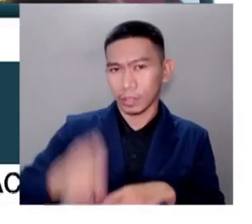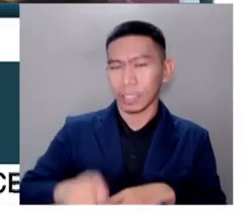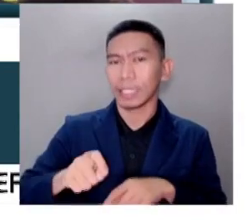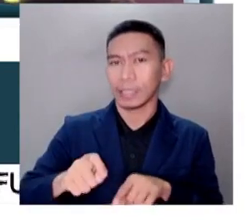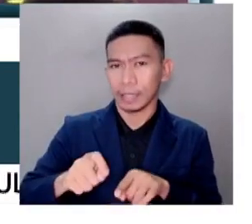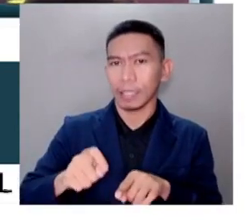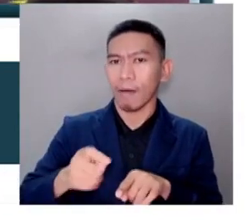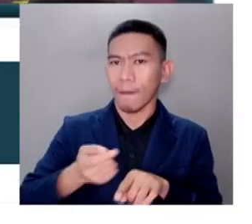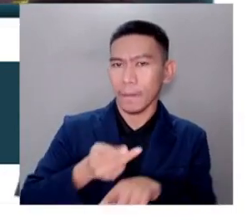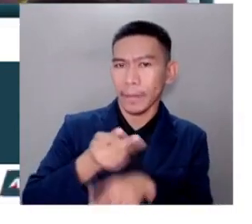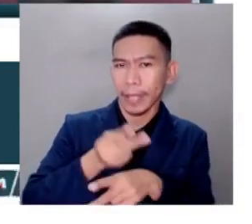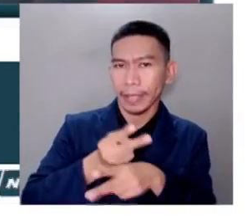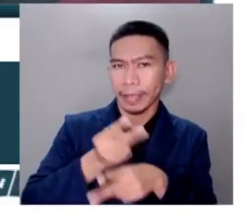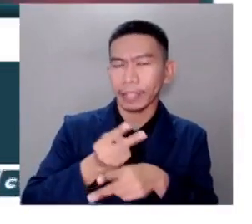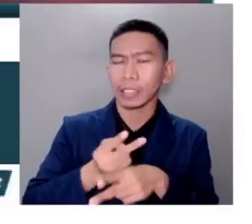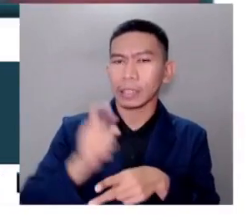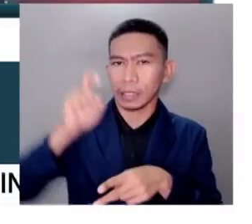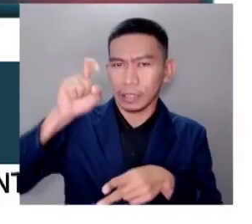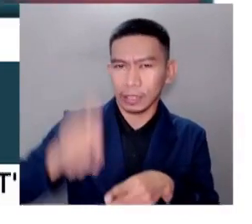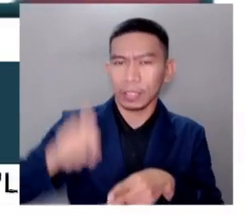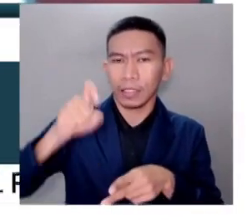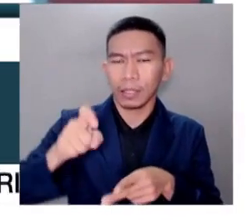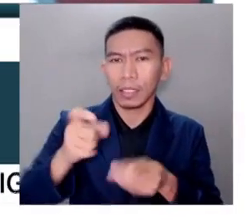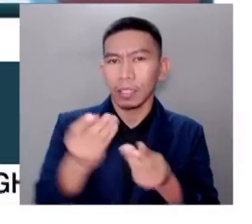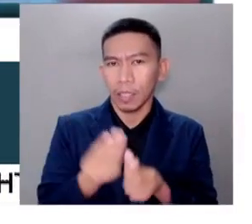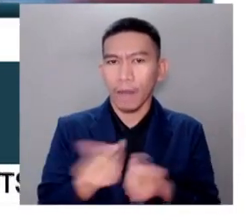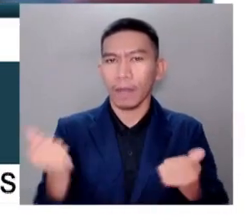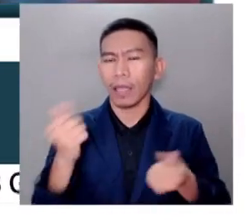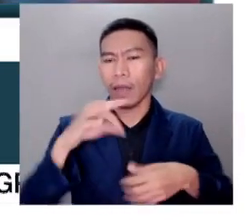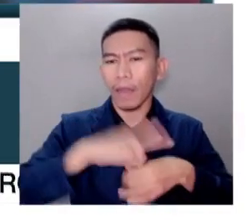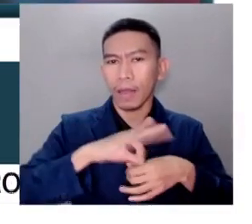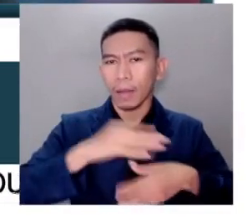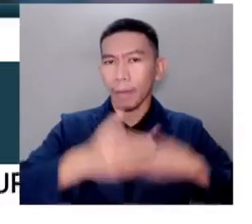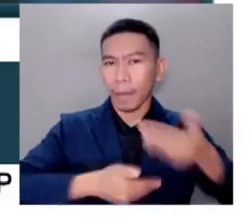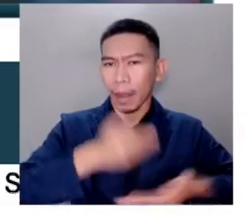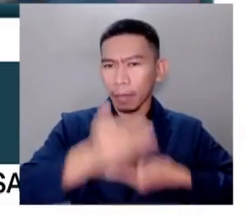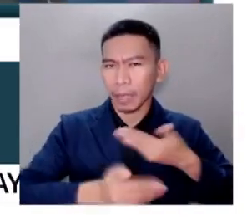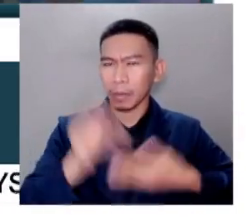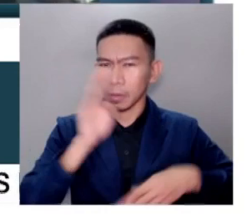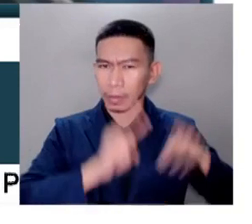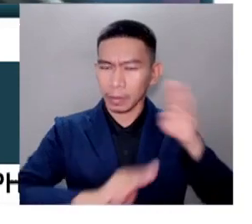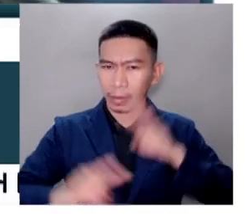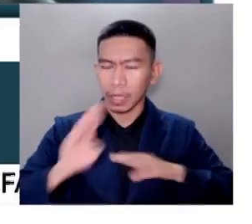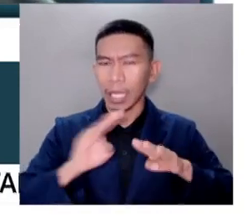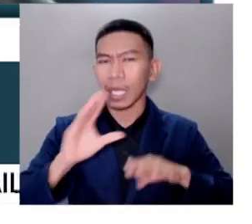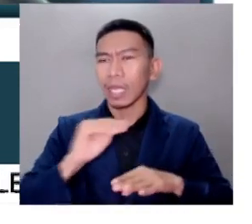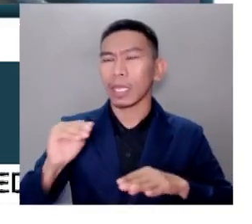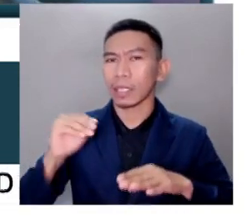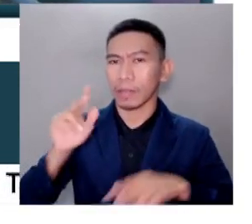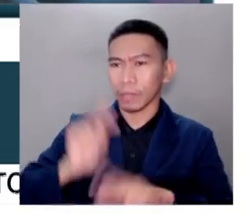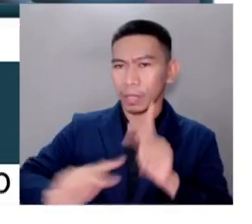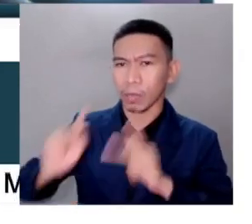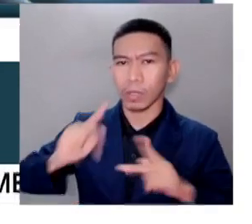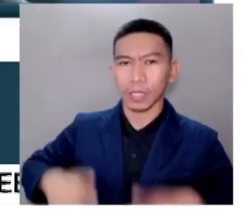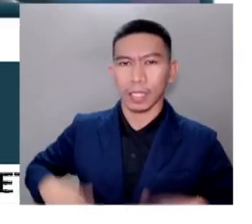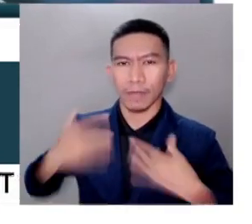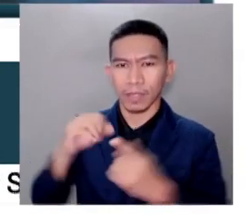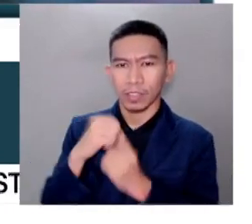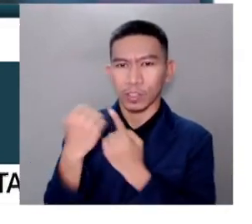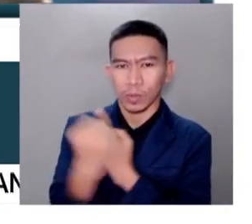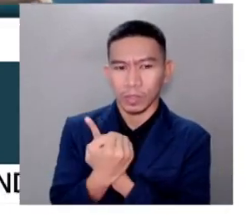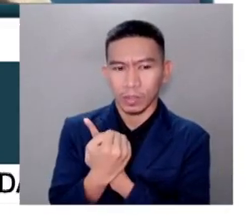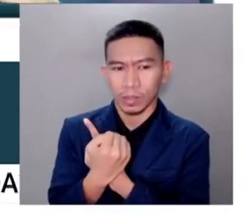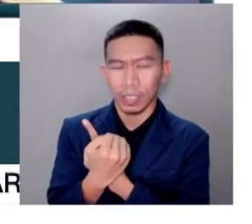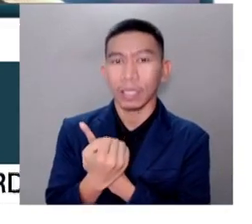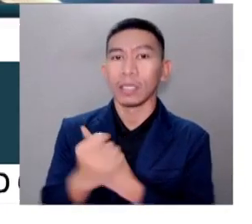that we address not just the electoral issues, but the living conditions of people. I think a very big one needs to